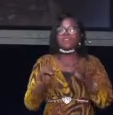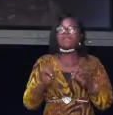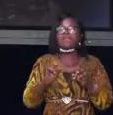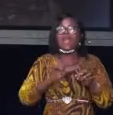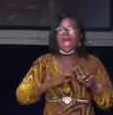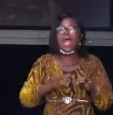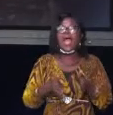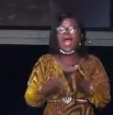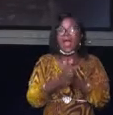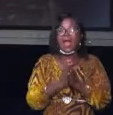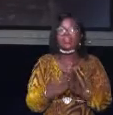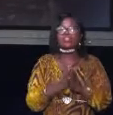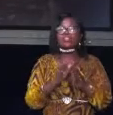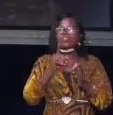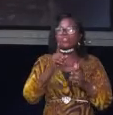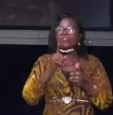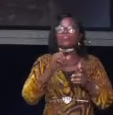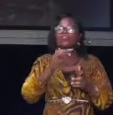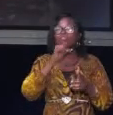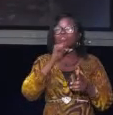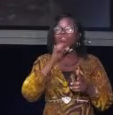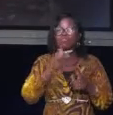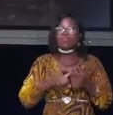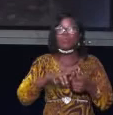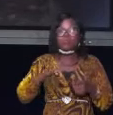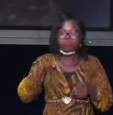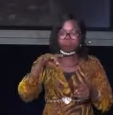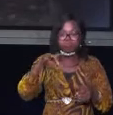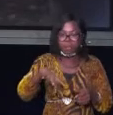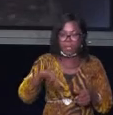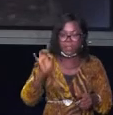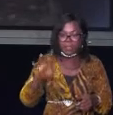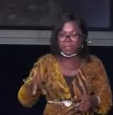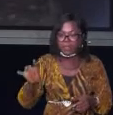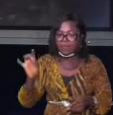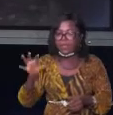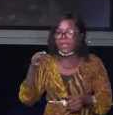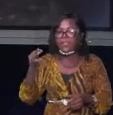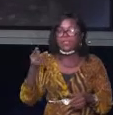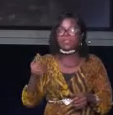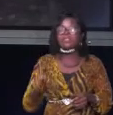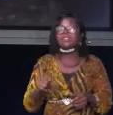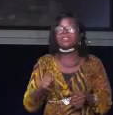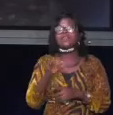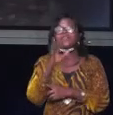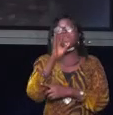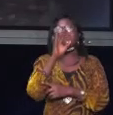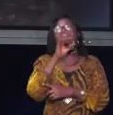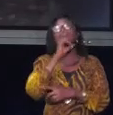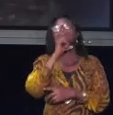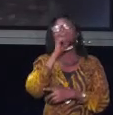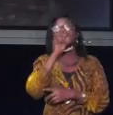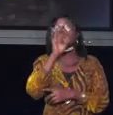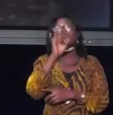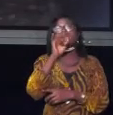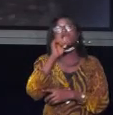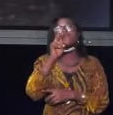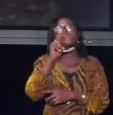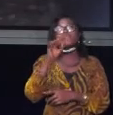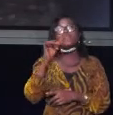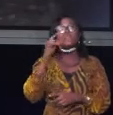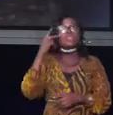not to identify the non-finite verbs in these sentences, I am sure you'll be able to identify them